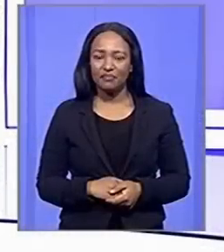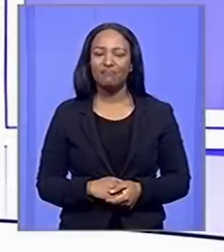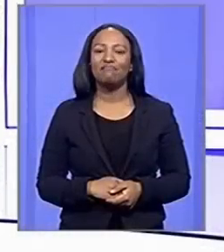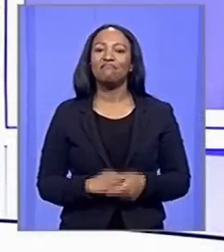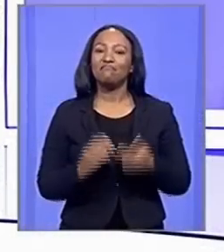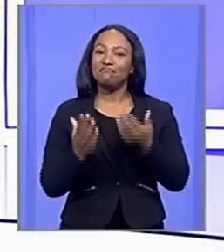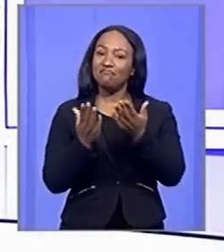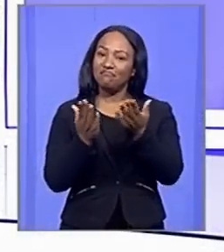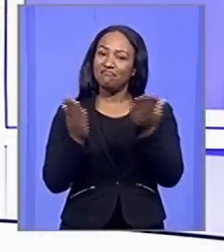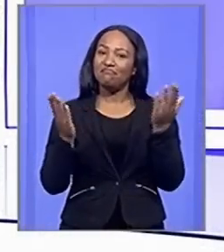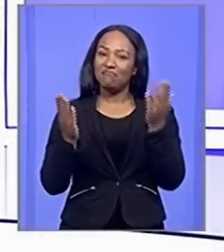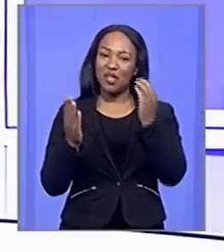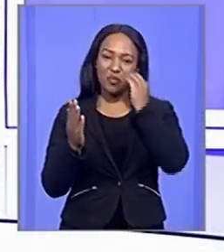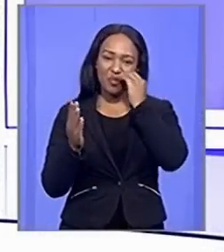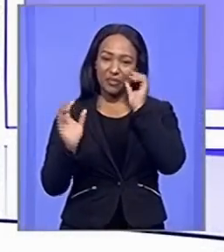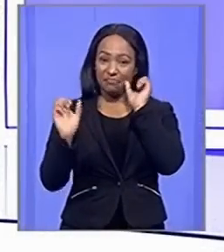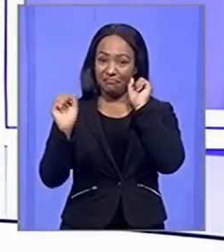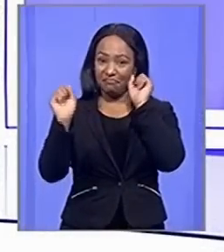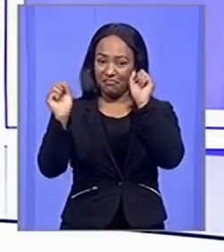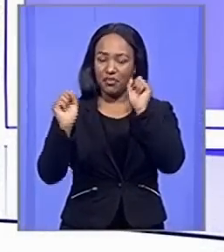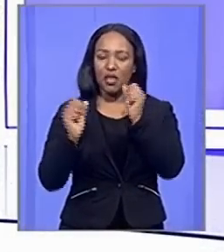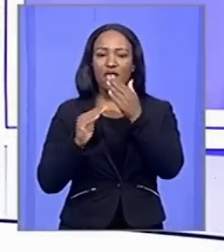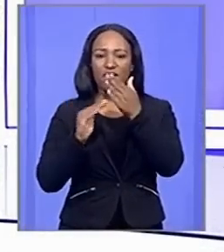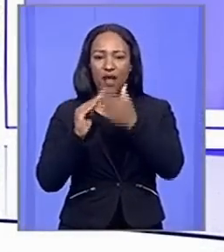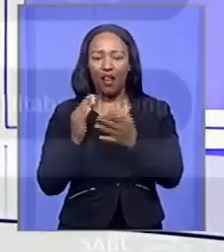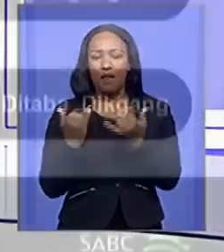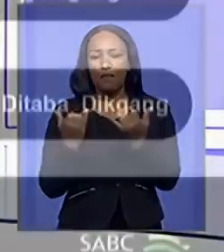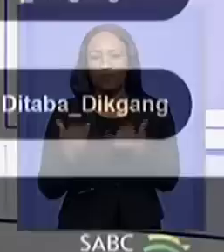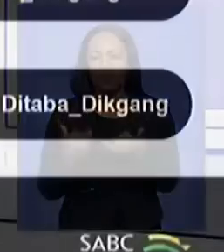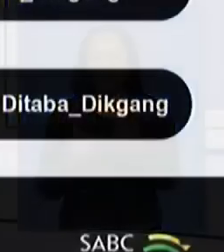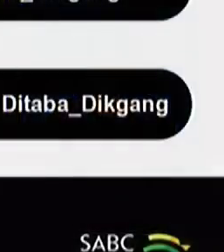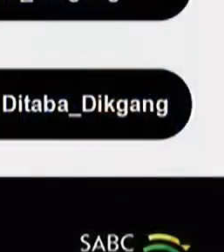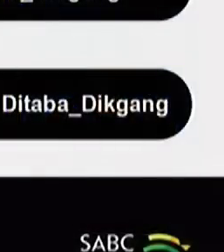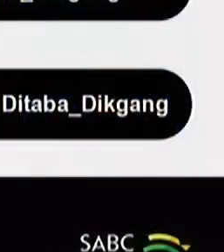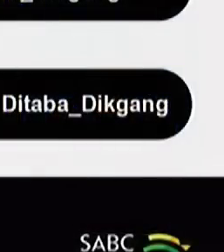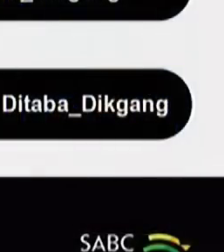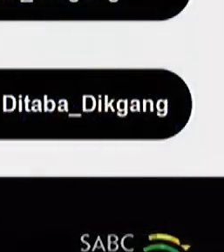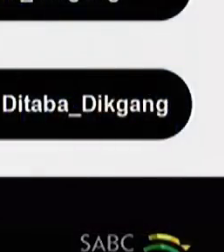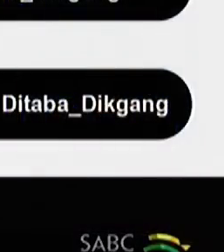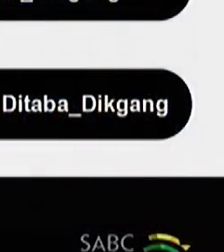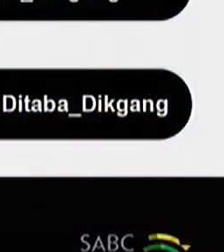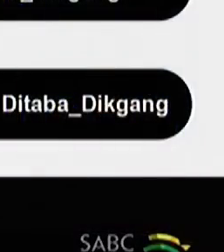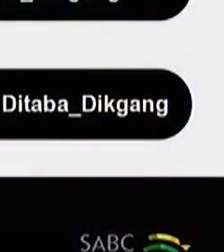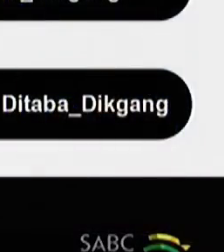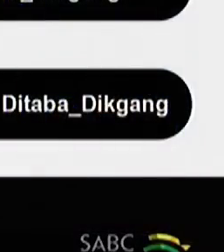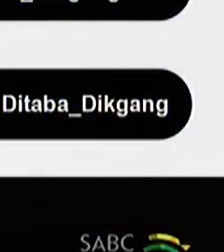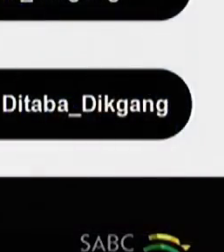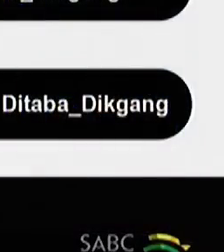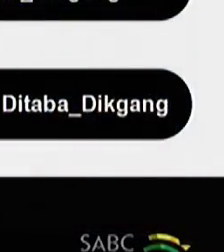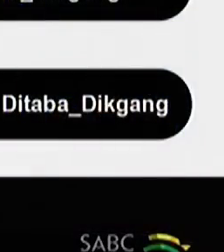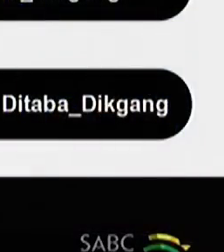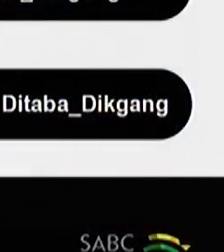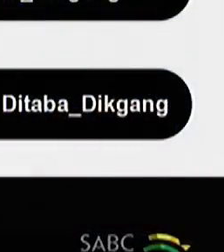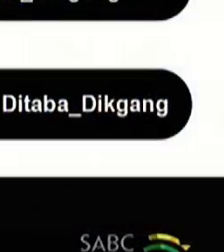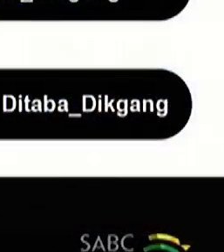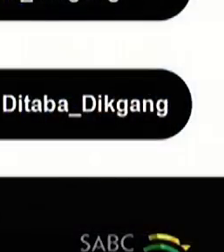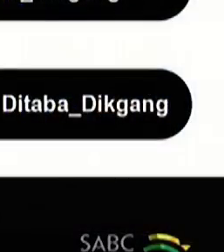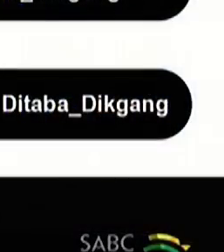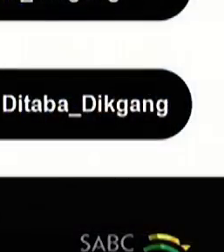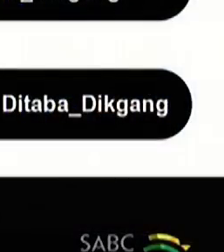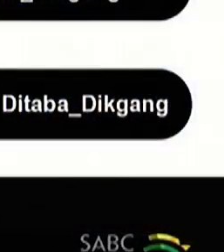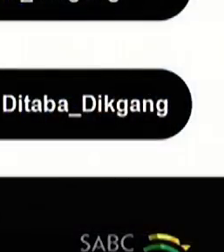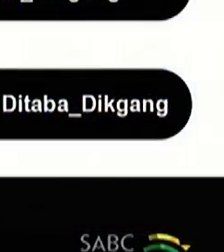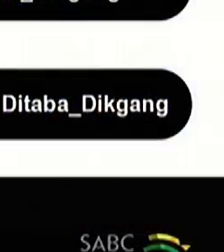Bešung tema ya rena e fela fa e fela gopolang gore taba tše tša rena di a hwetšagala go app ya rena ya SABC Plus le go marangrang a dikgokagano bjalo ka Facebook,